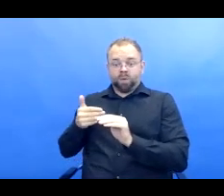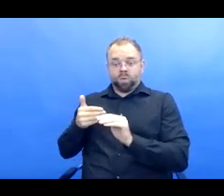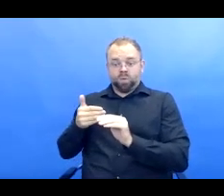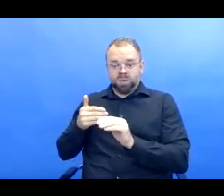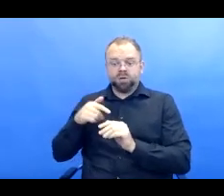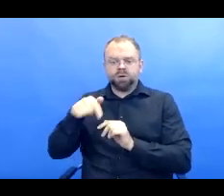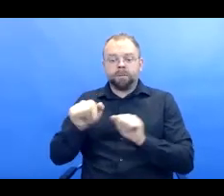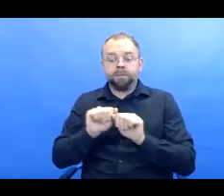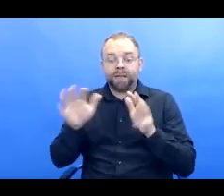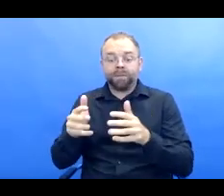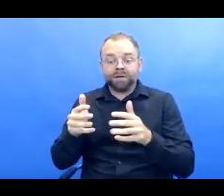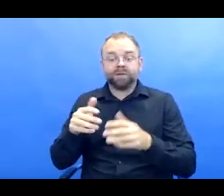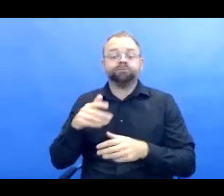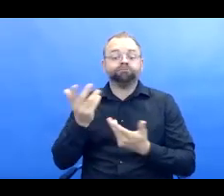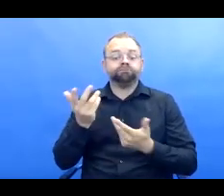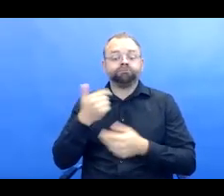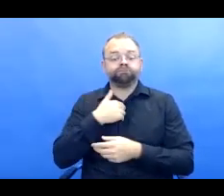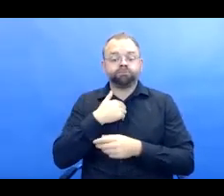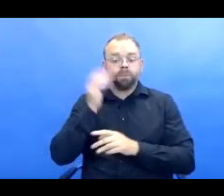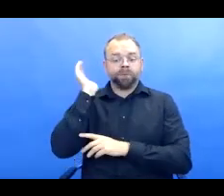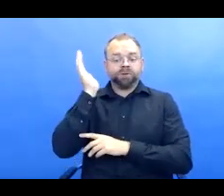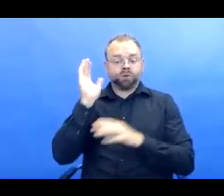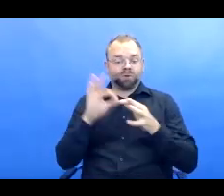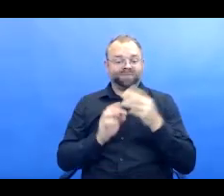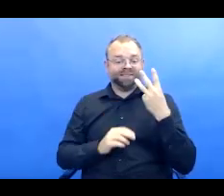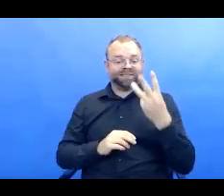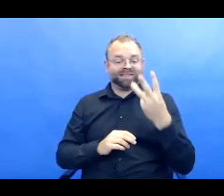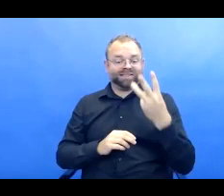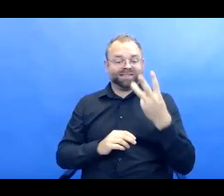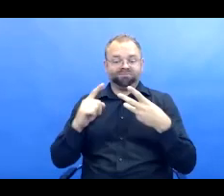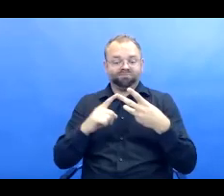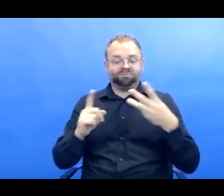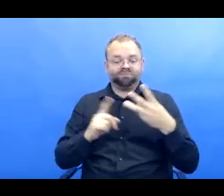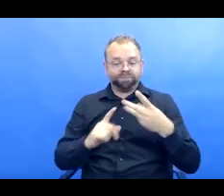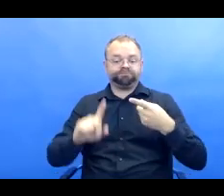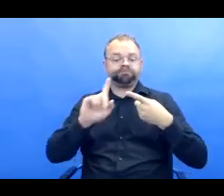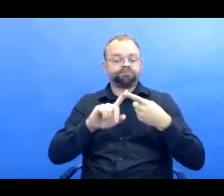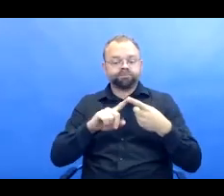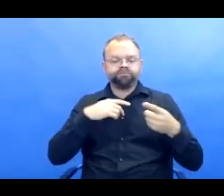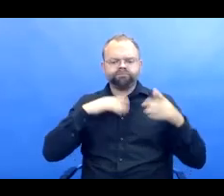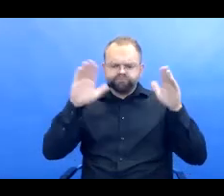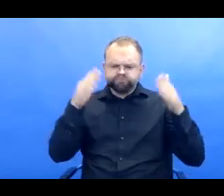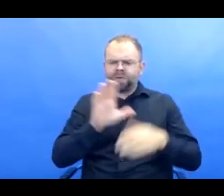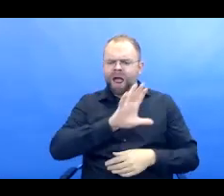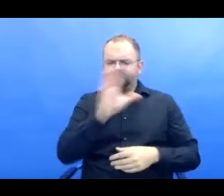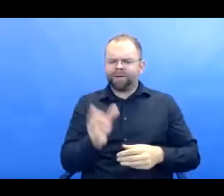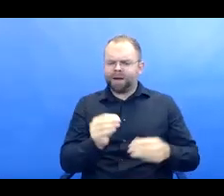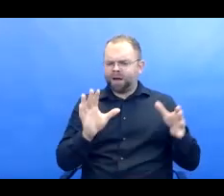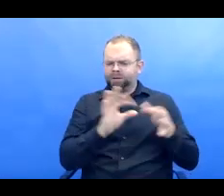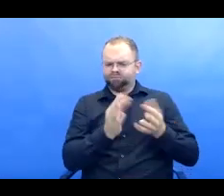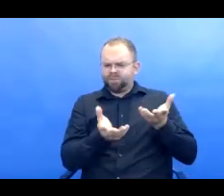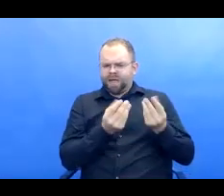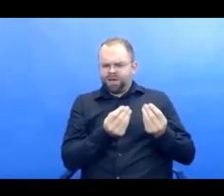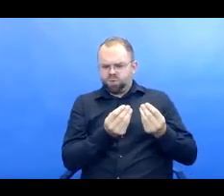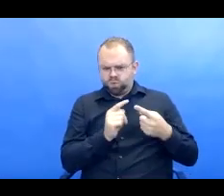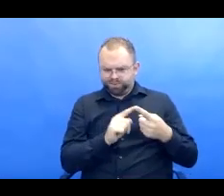my presentation. So when we look at the African context, the design of disability-related social protection